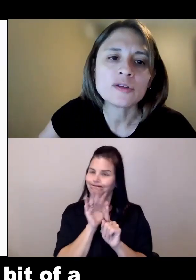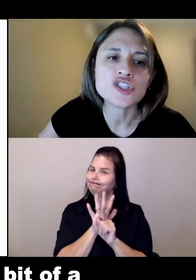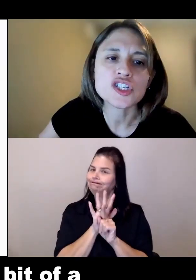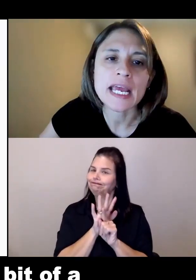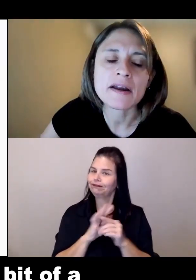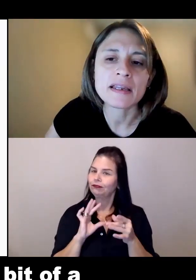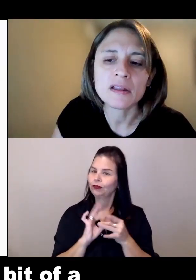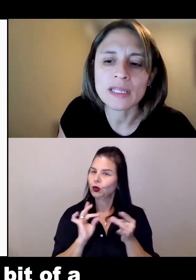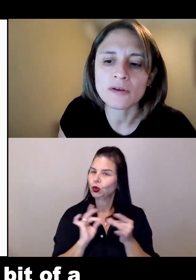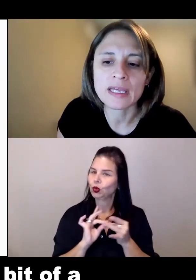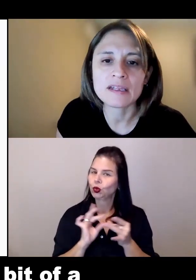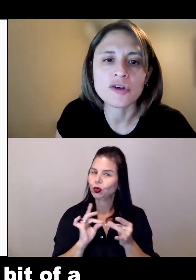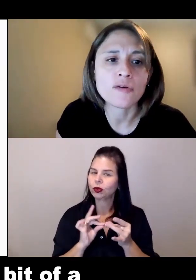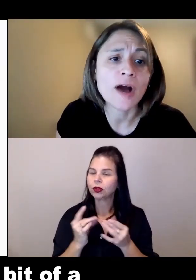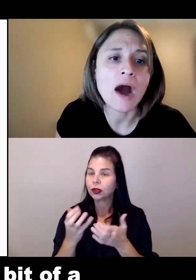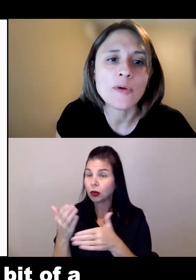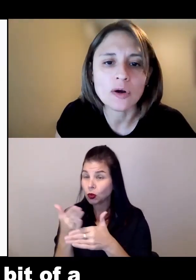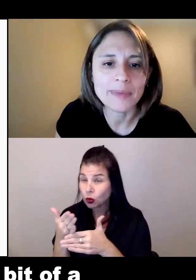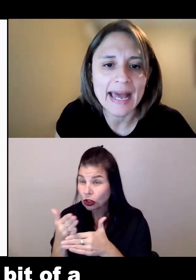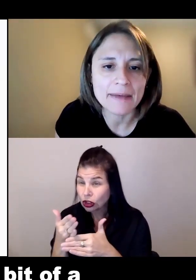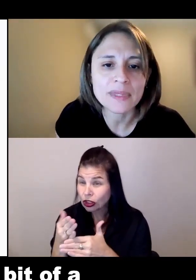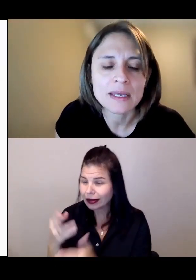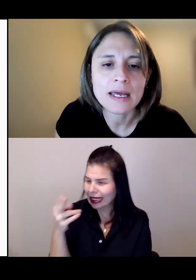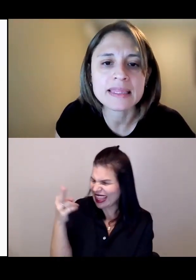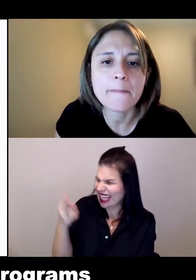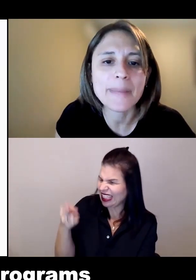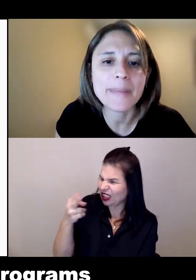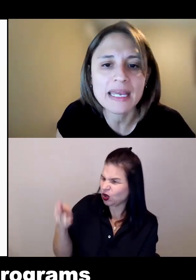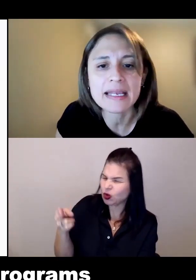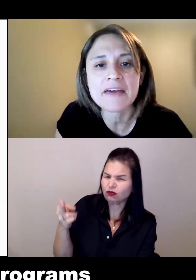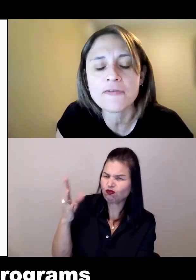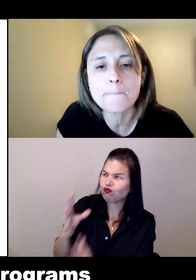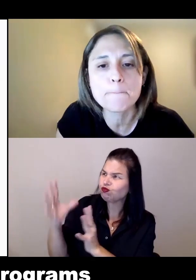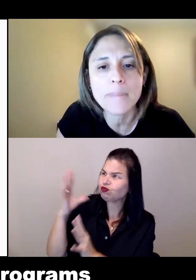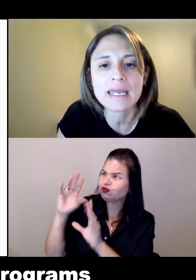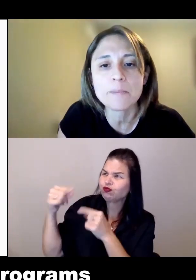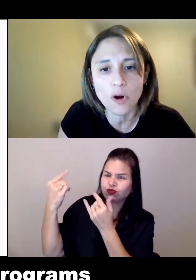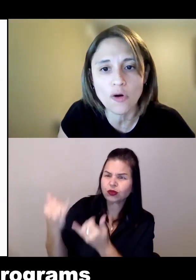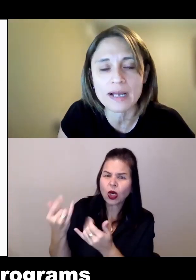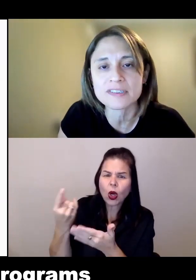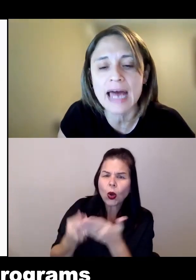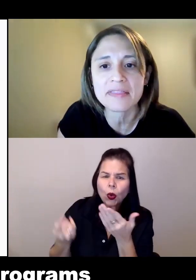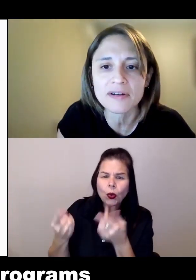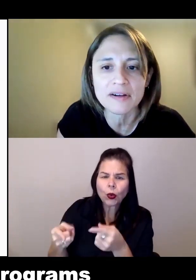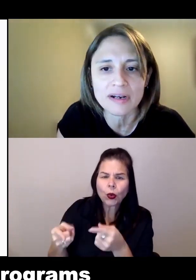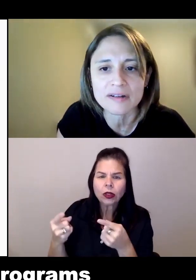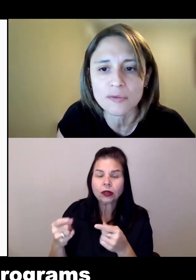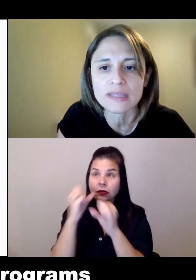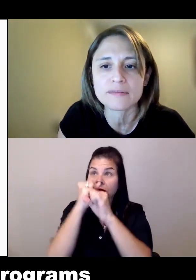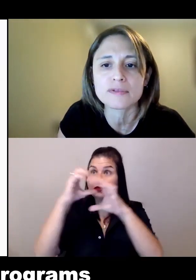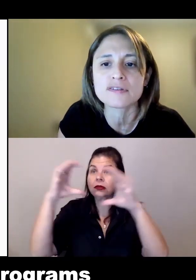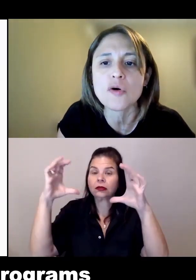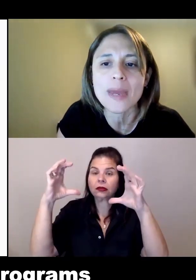I wanted to share a little bit of a history of how it all began. The pandemic left many programs and their